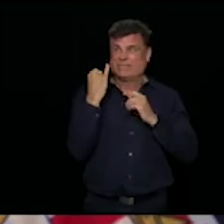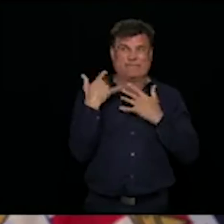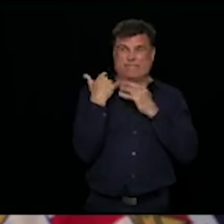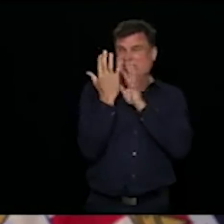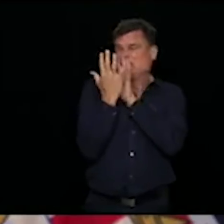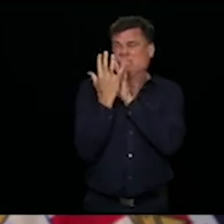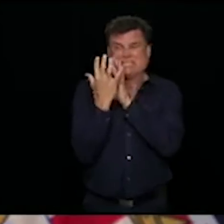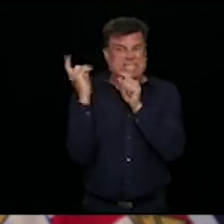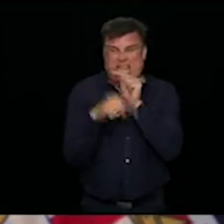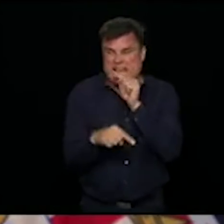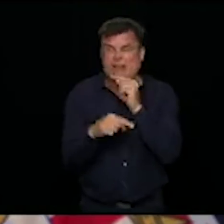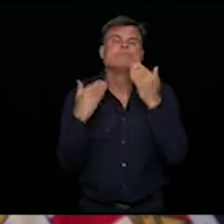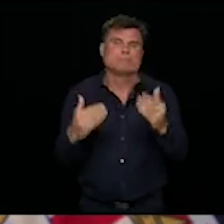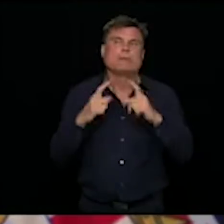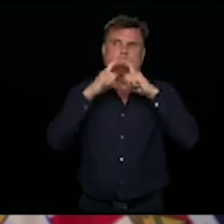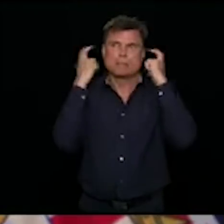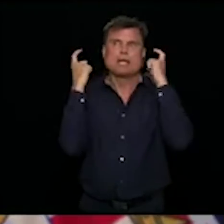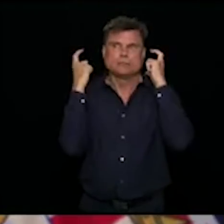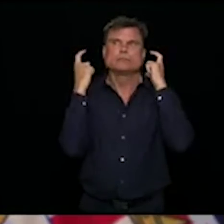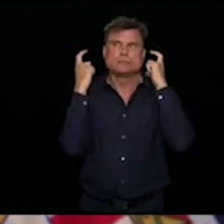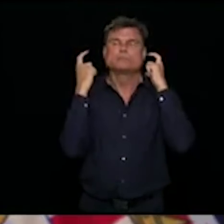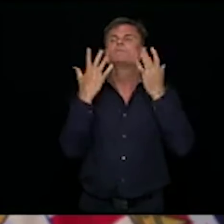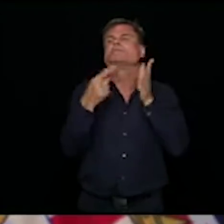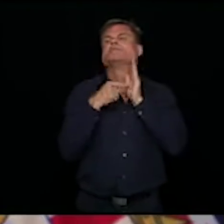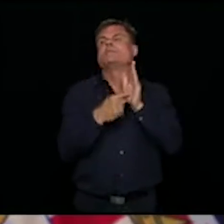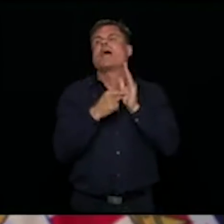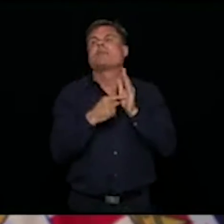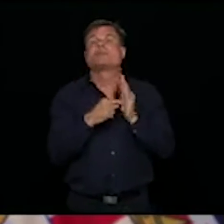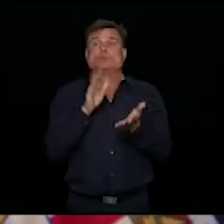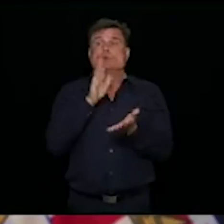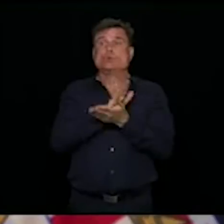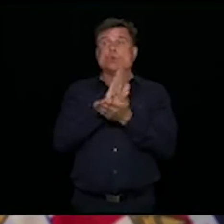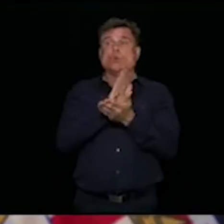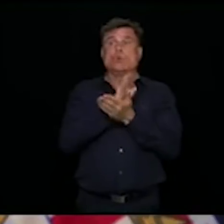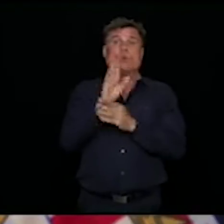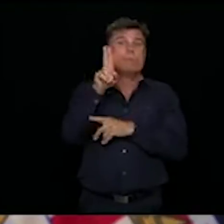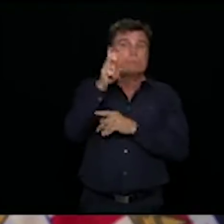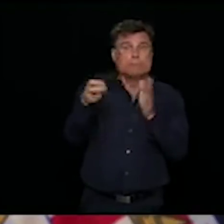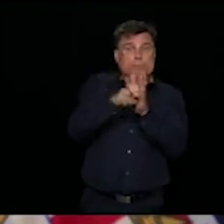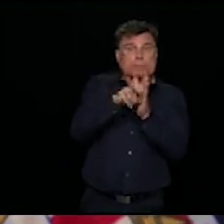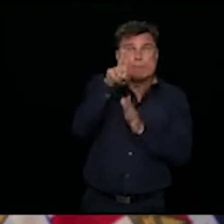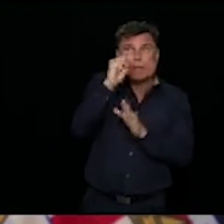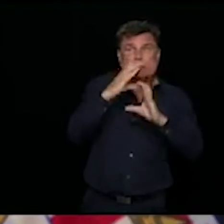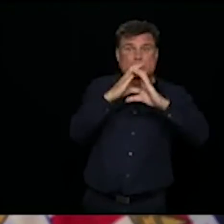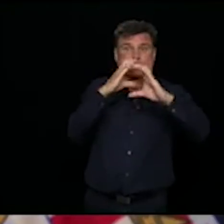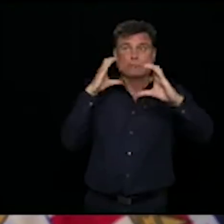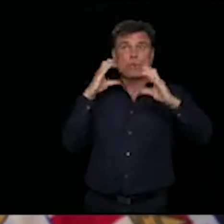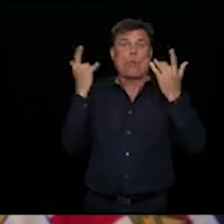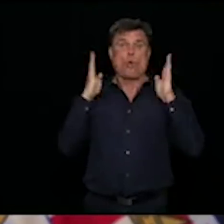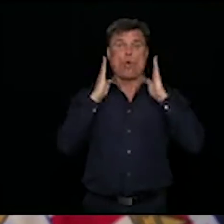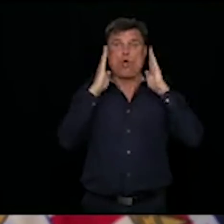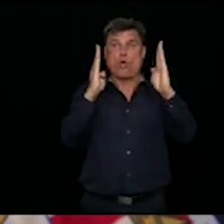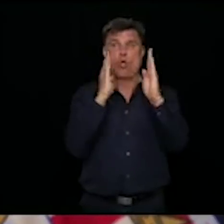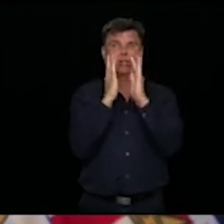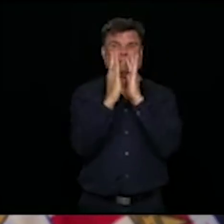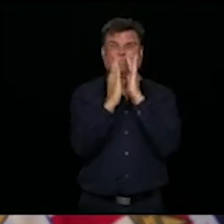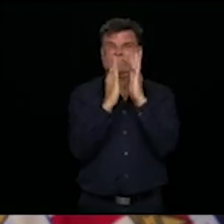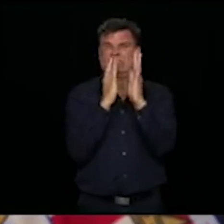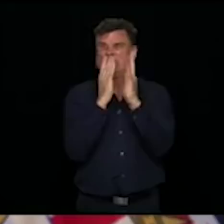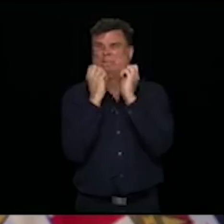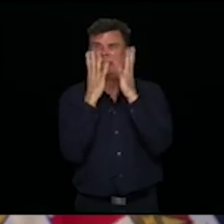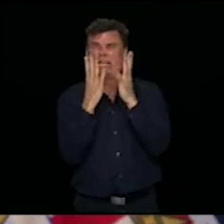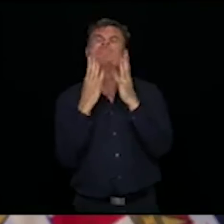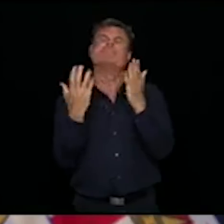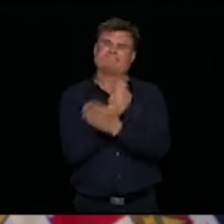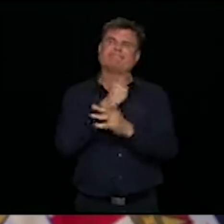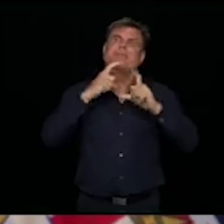if you choose, particularly in those areas where the distance cannot be maintained, and we're talking about places like on the school buses